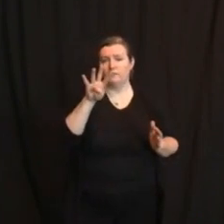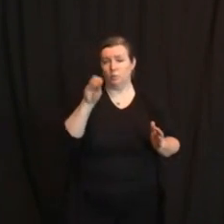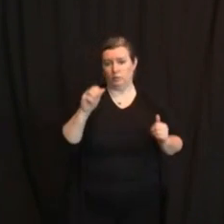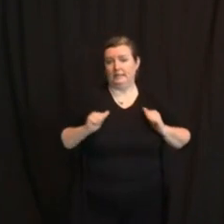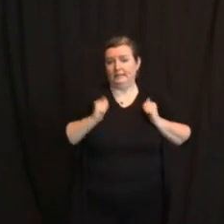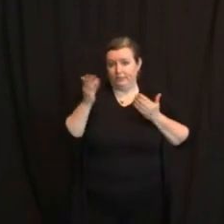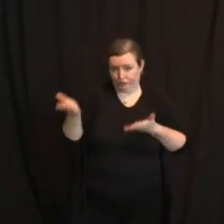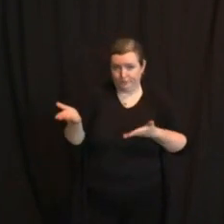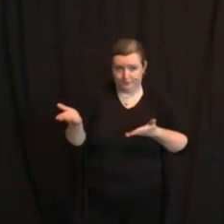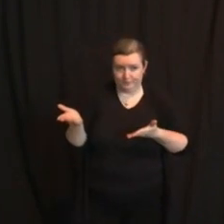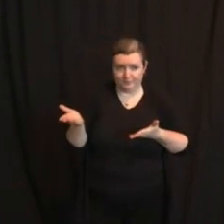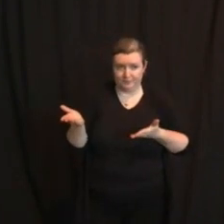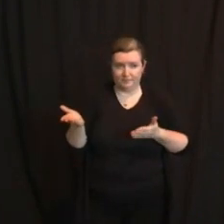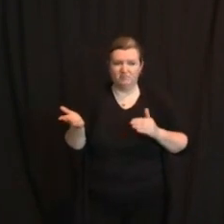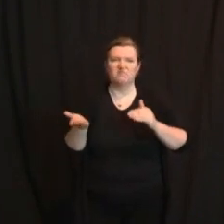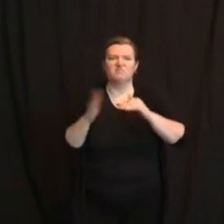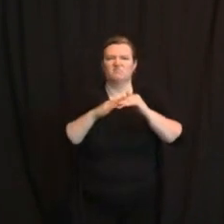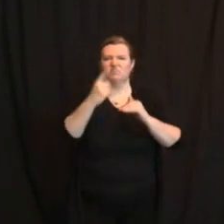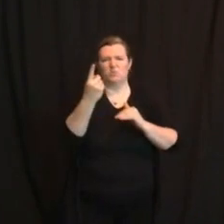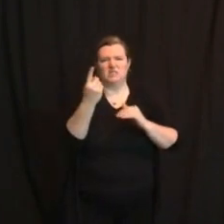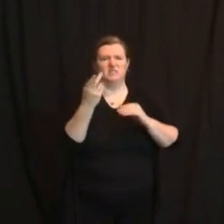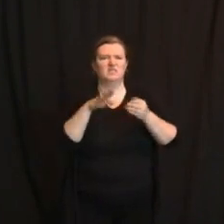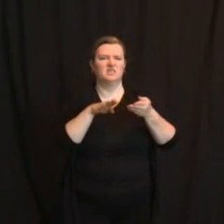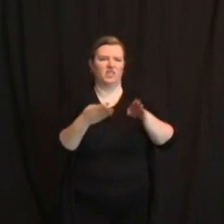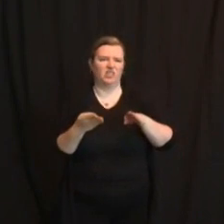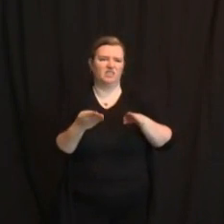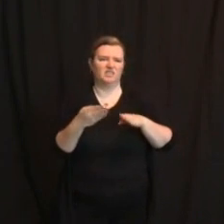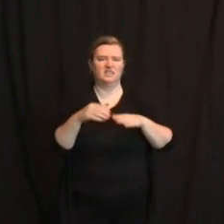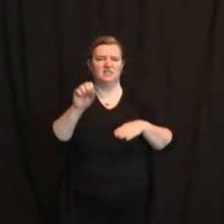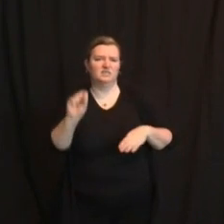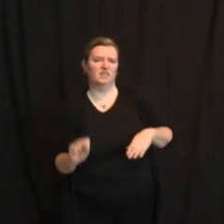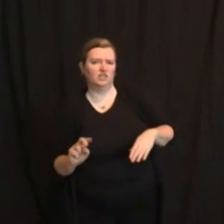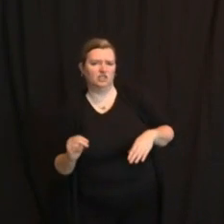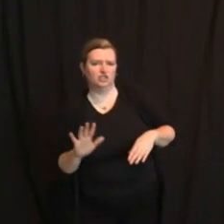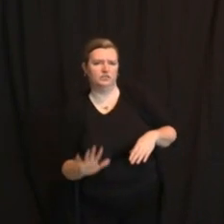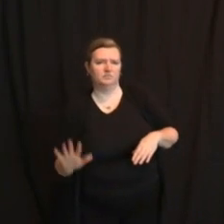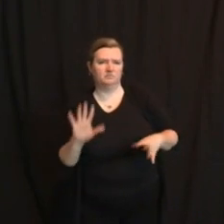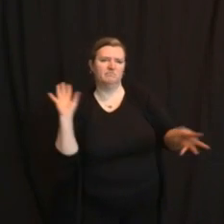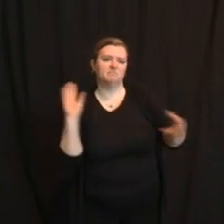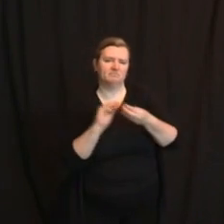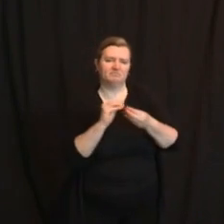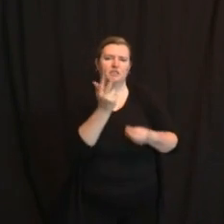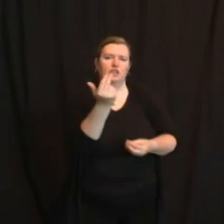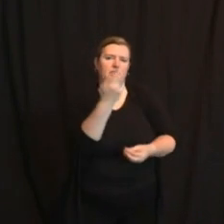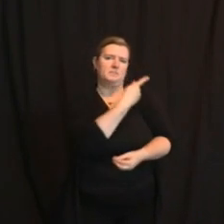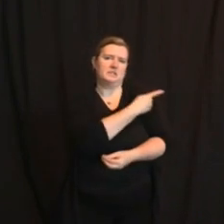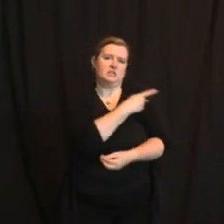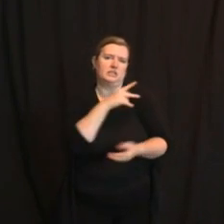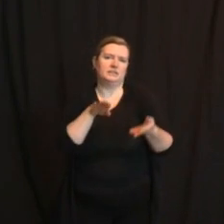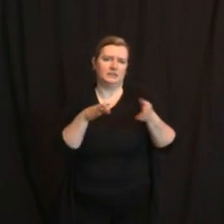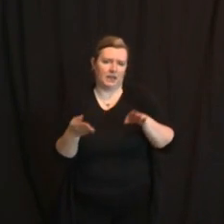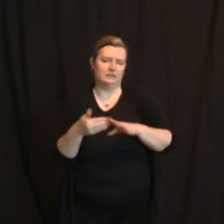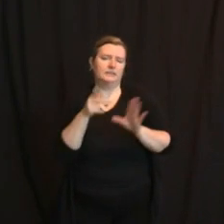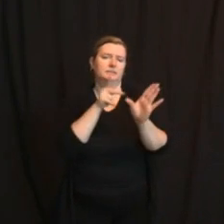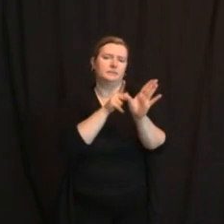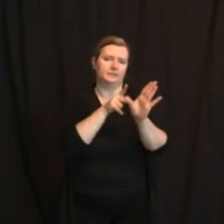an additional death at Ancora for a total of 13 patient deaths at the psychiatric hospitals.